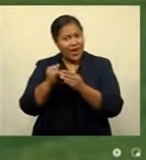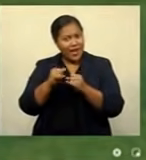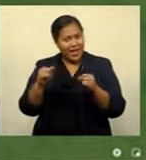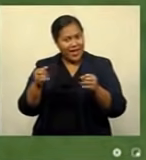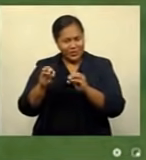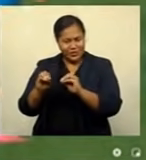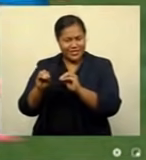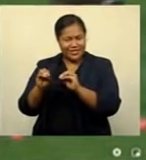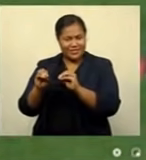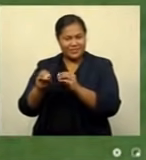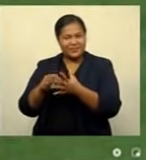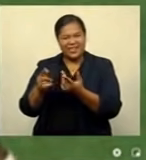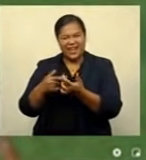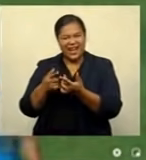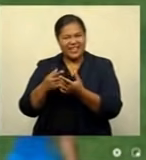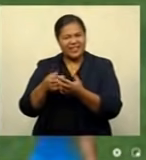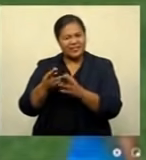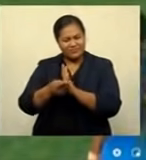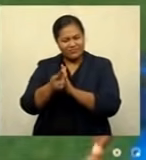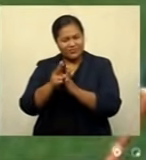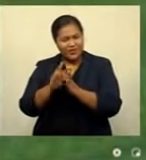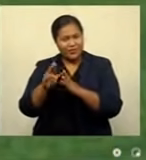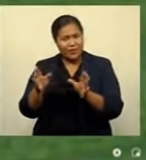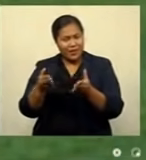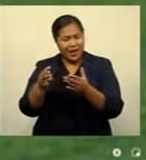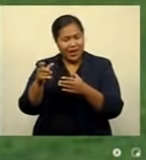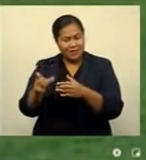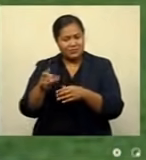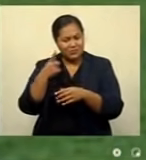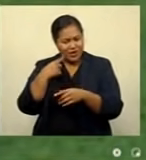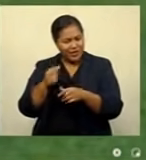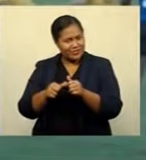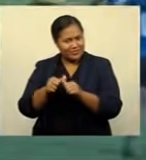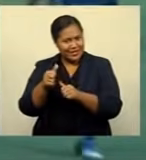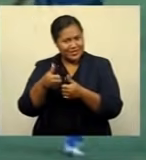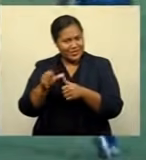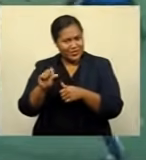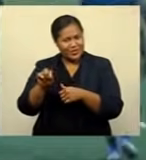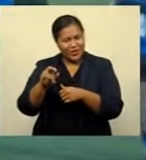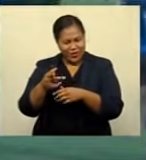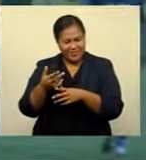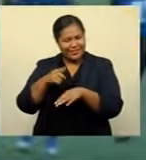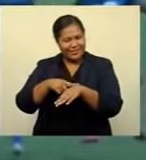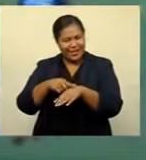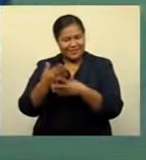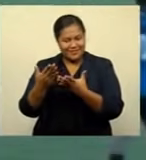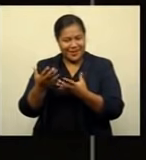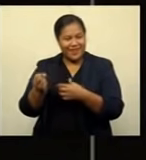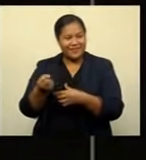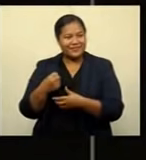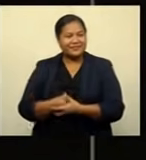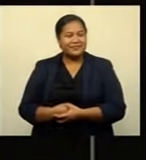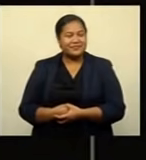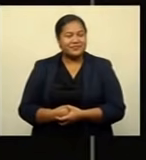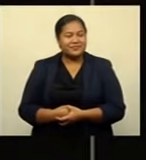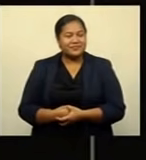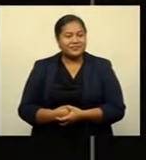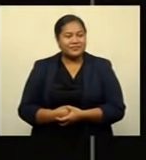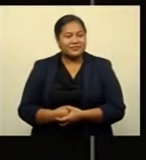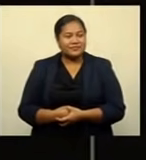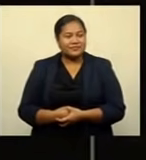doing individual reviews with players, so they're trying to make the best use of the extra time they have now.